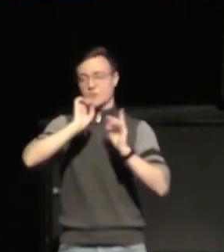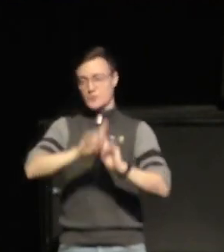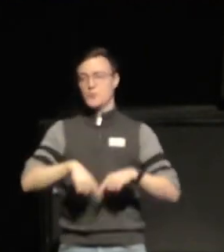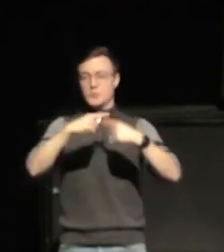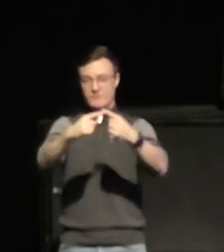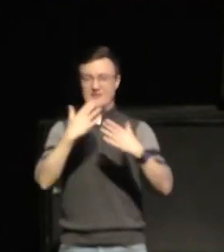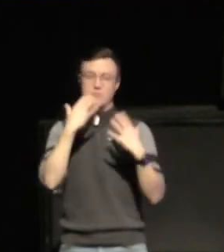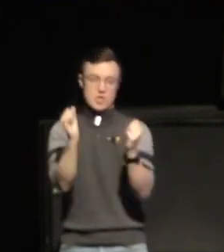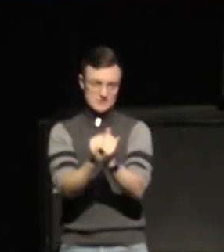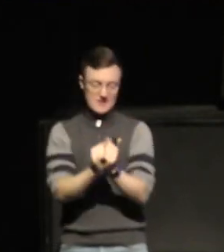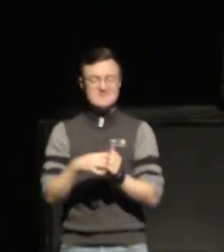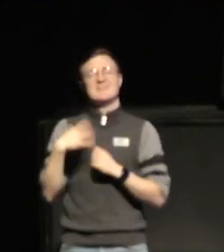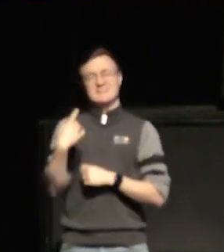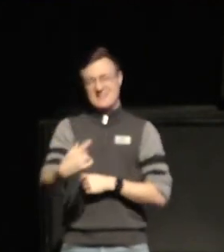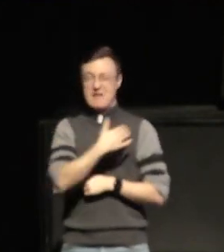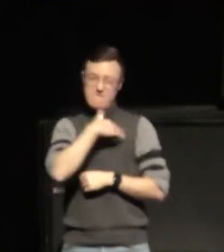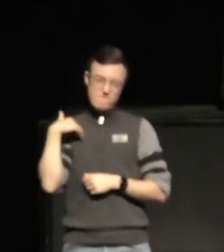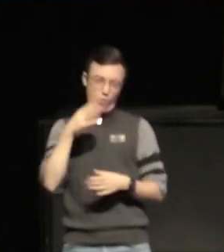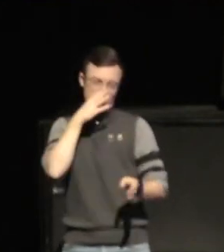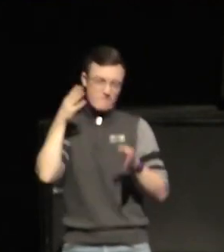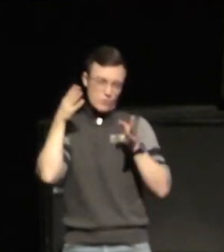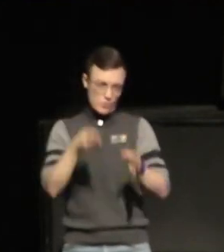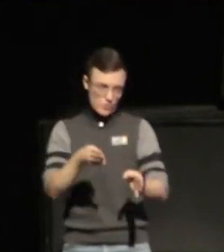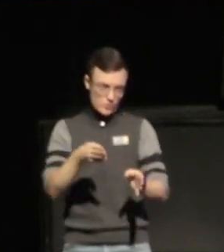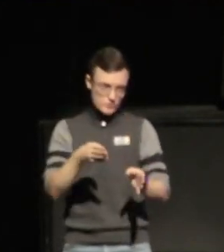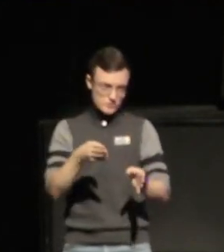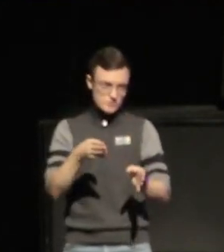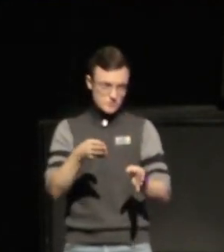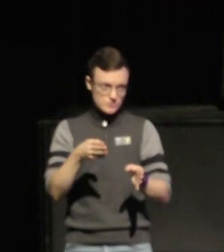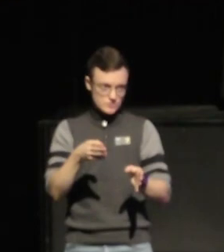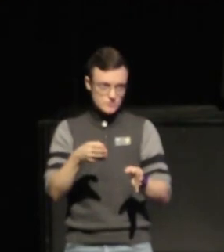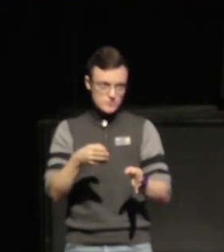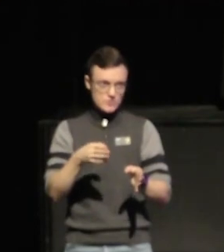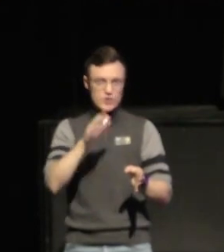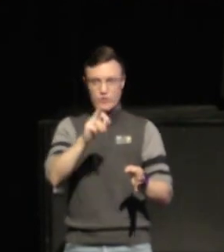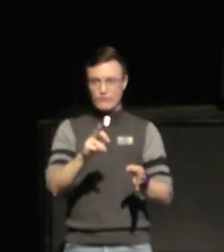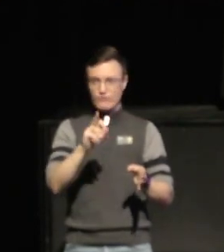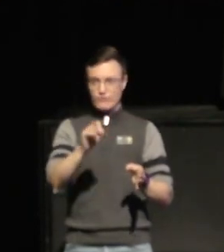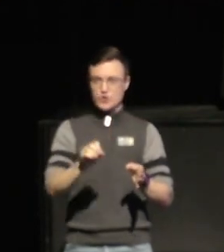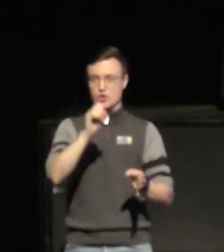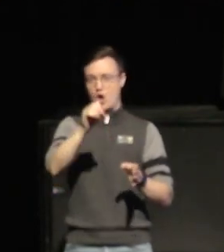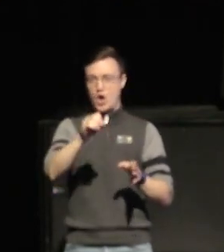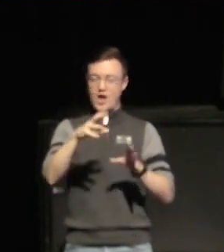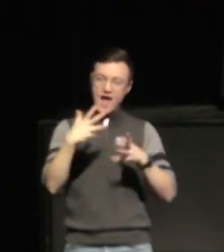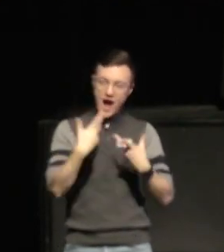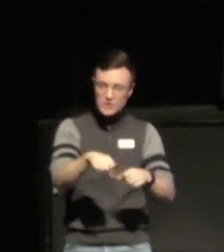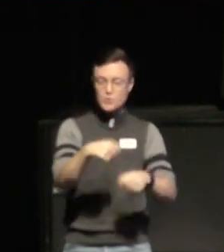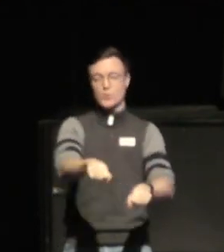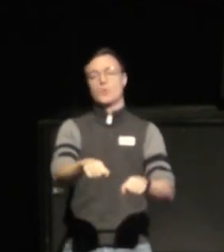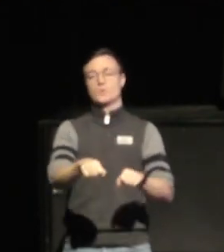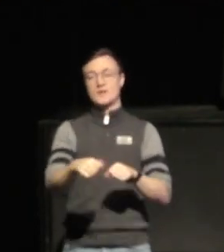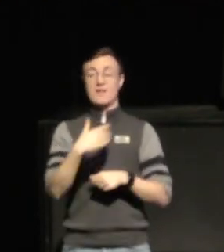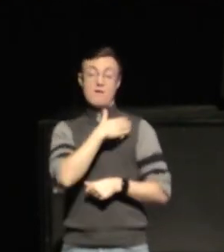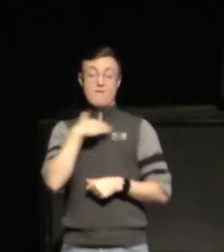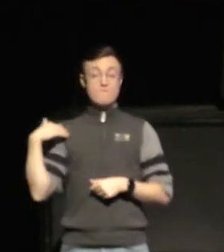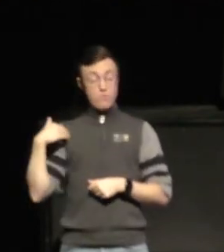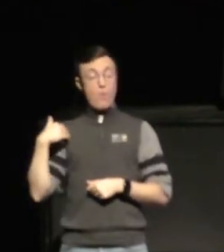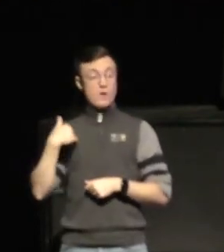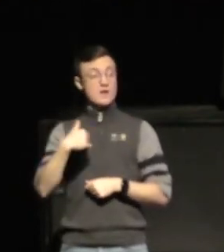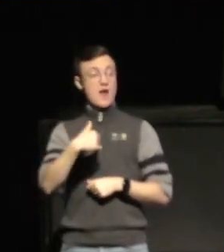cooperation as well. So that's the focus in our campaign, the Seed Action, to to promote that our politicians that